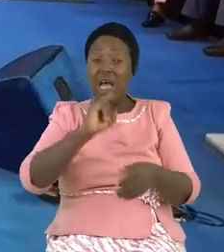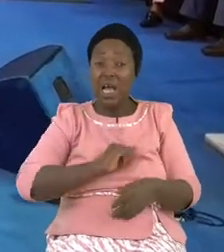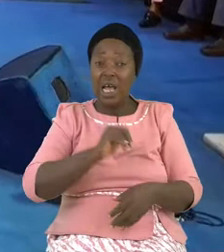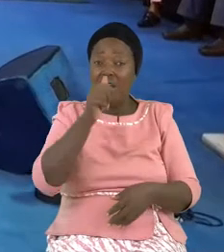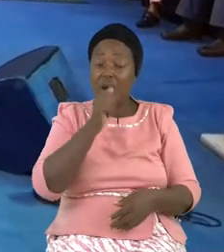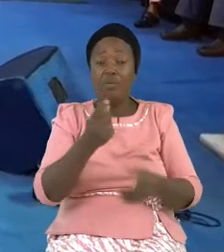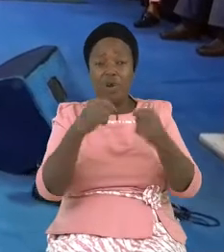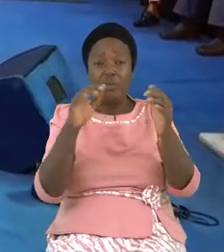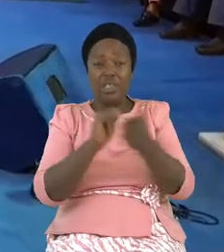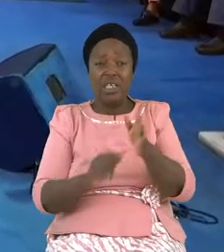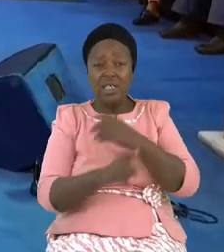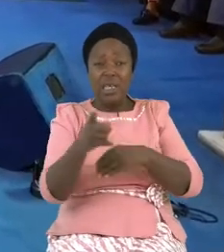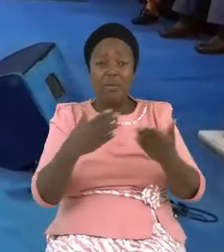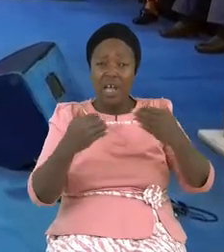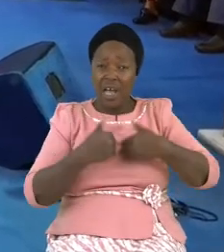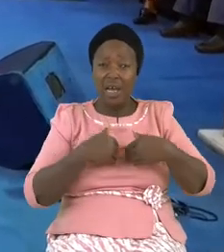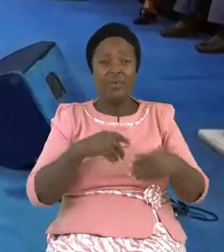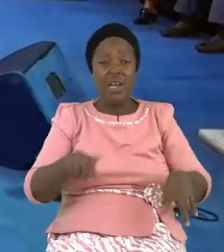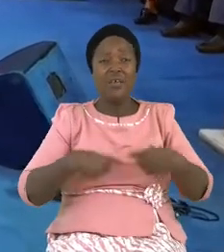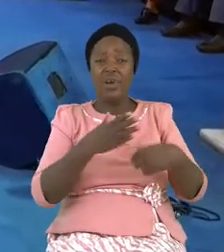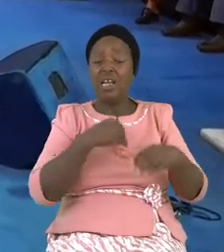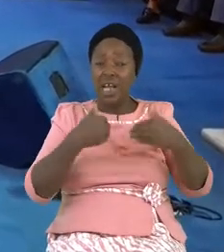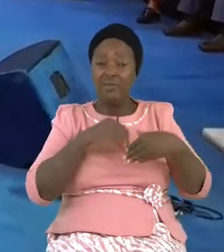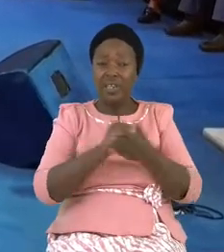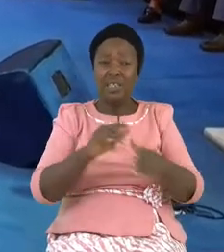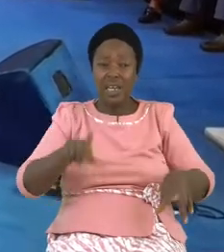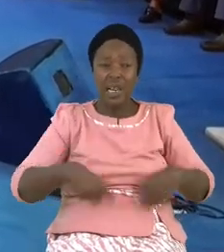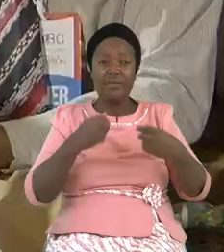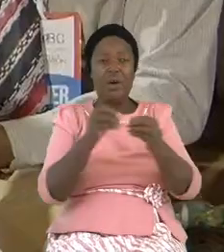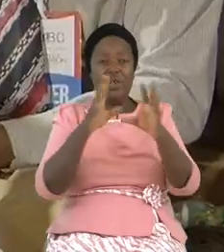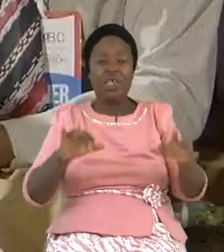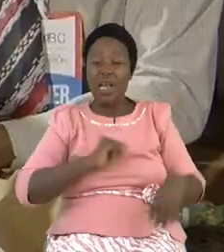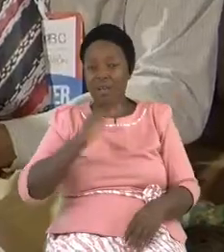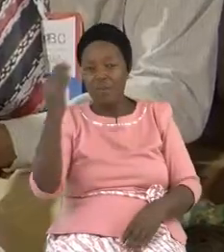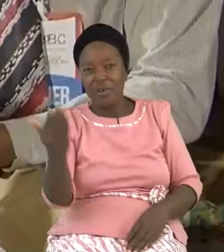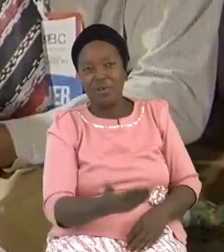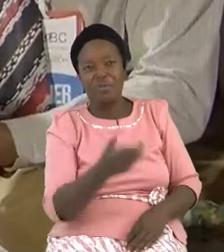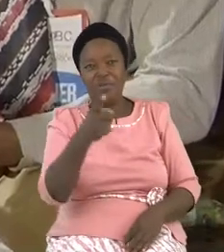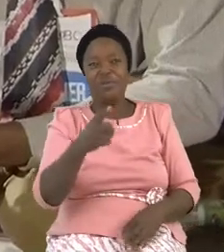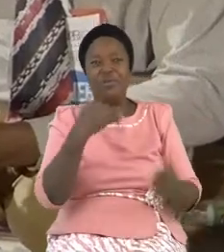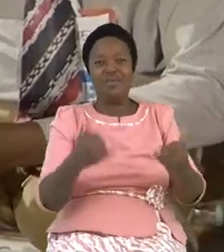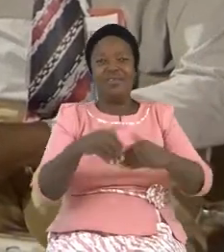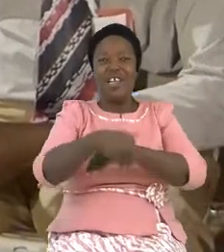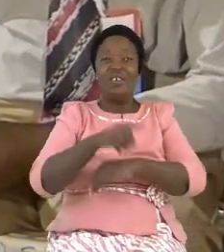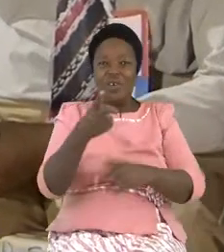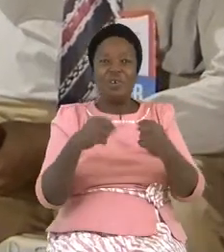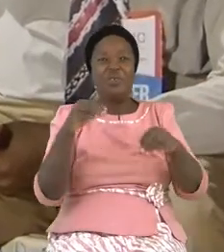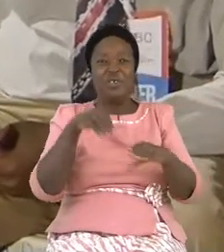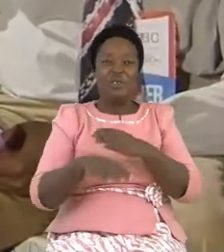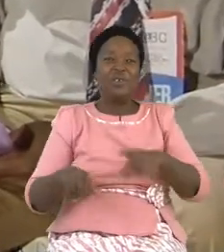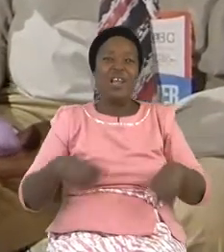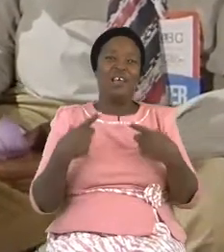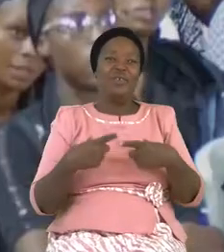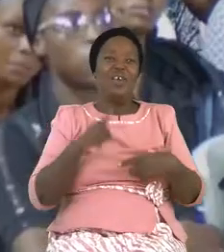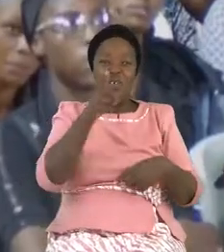that they might have that life abundantly. I welcome you tonight. You are coming into life. You're coming into